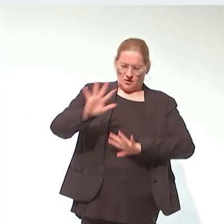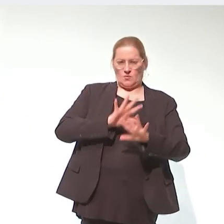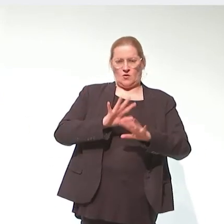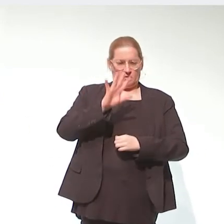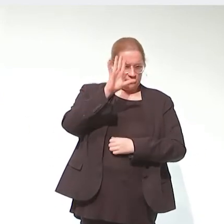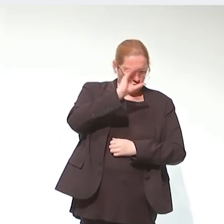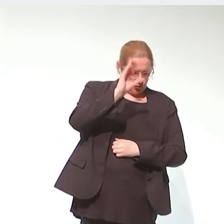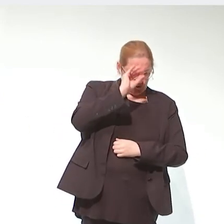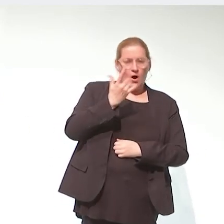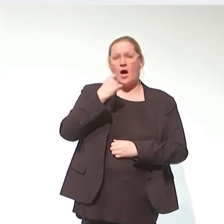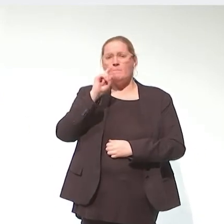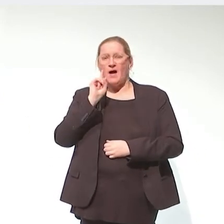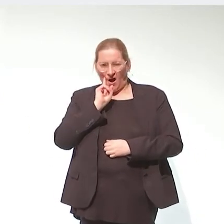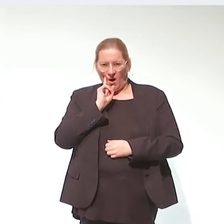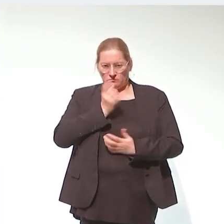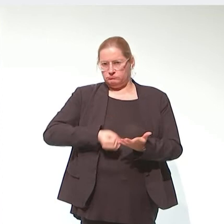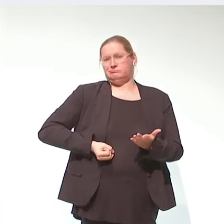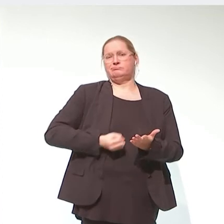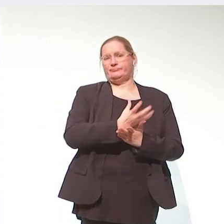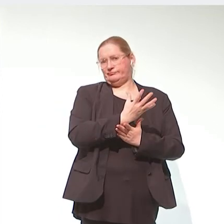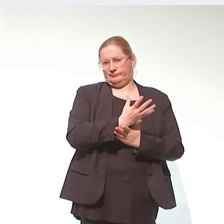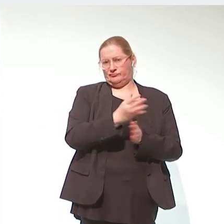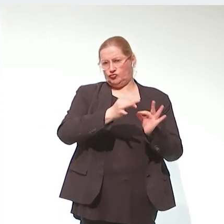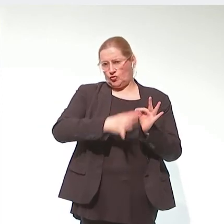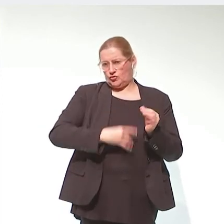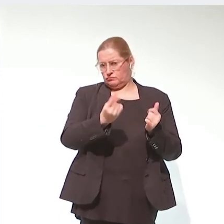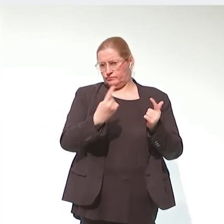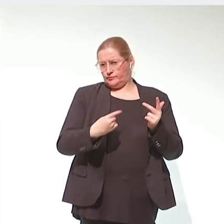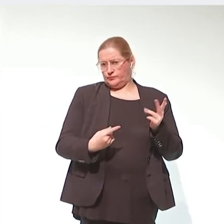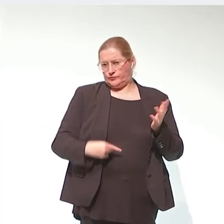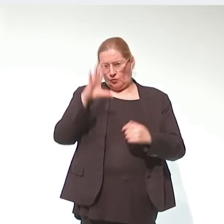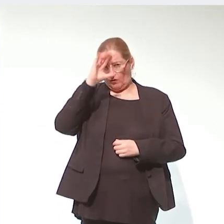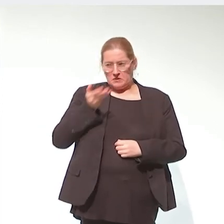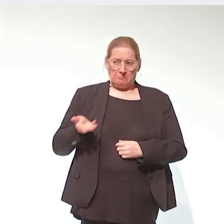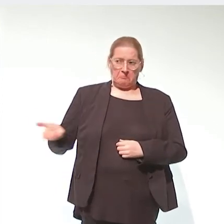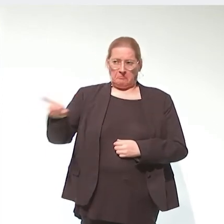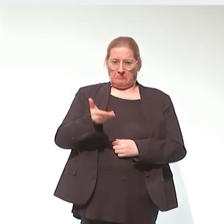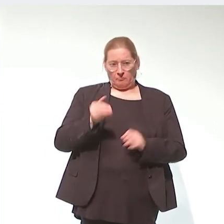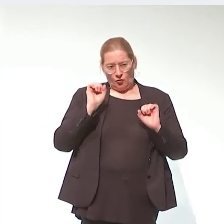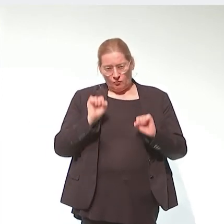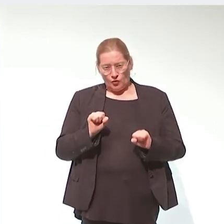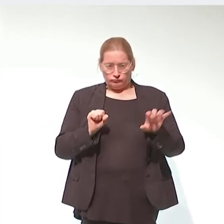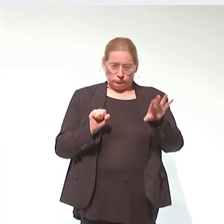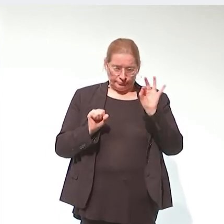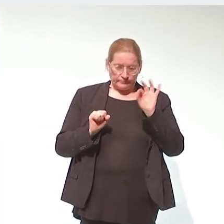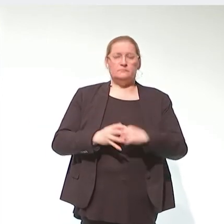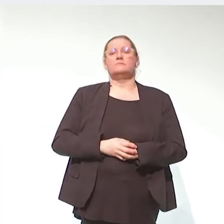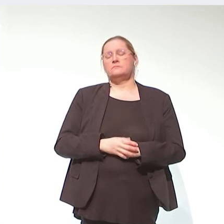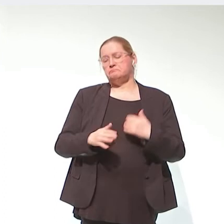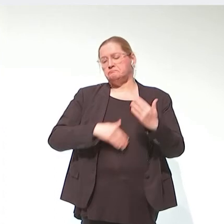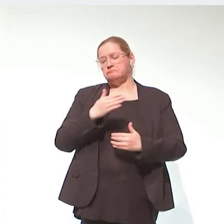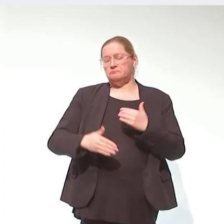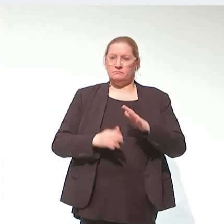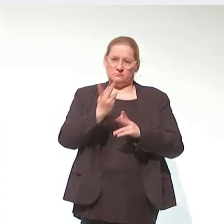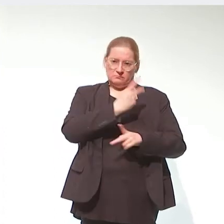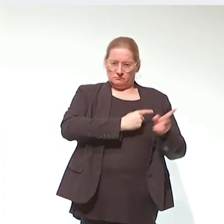about the different employment opportunities in front of them, and they receive a customized individual plan